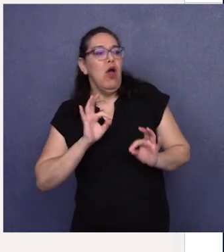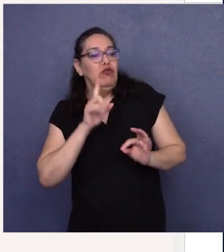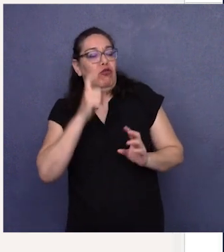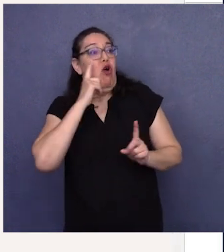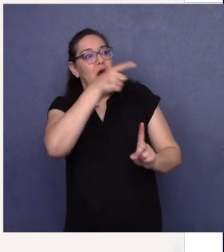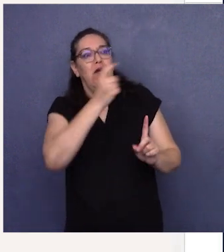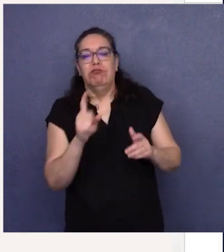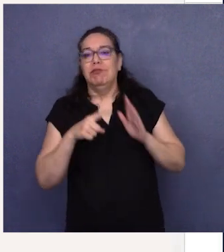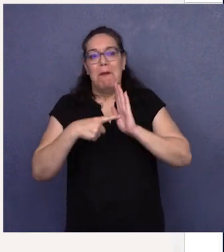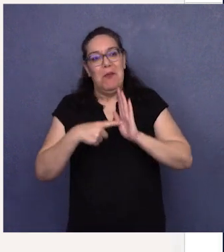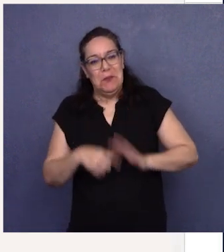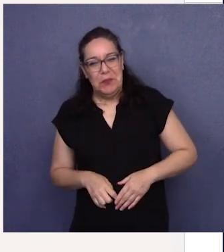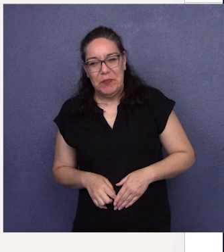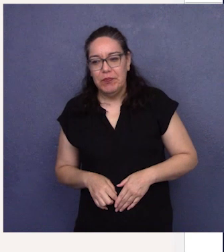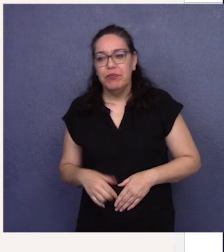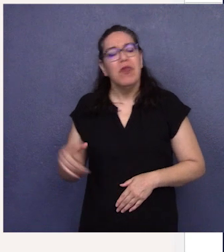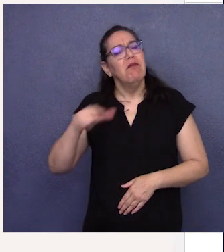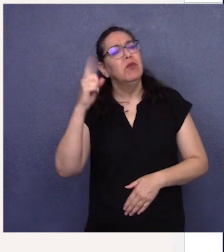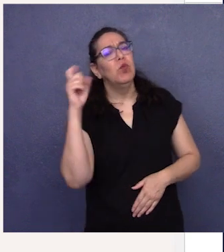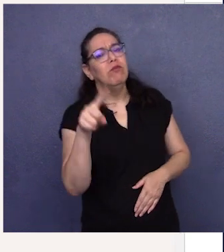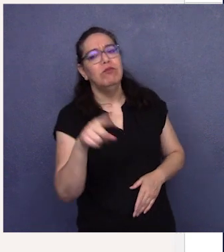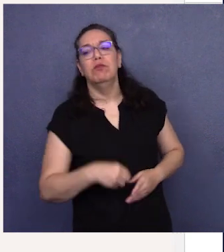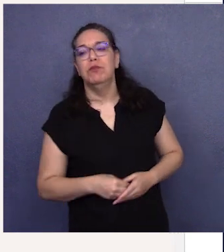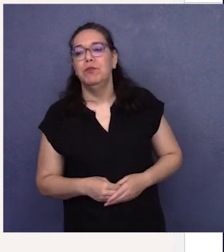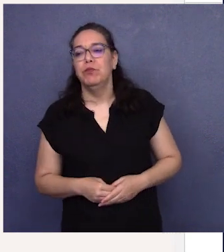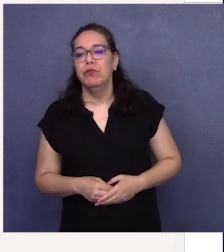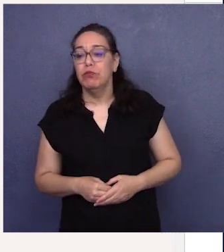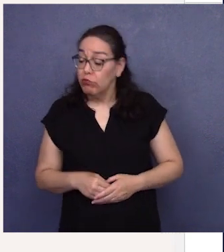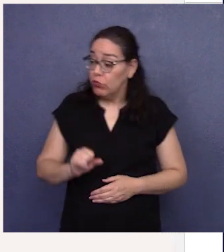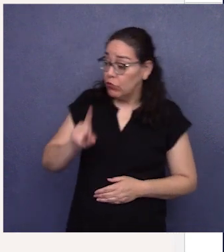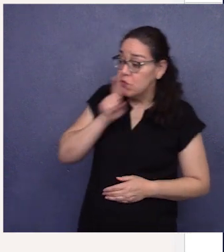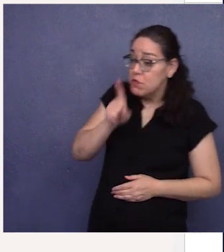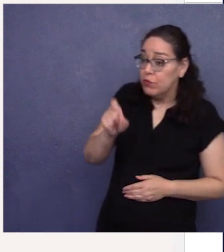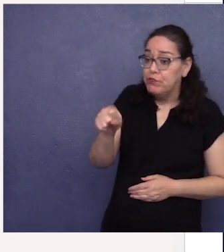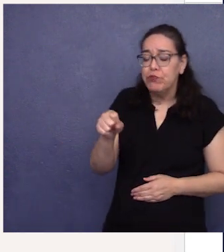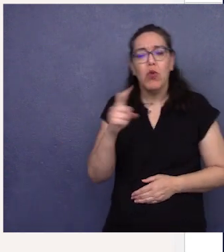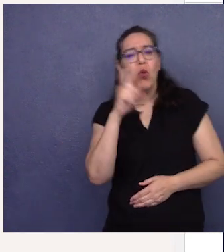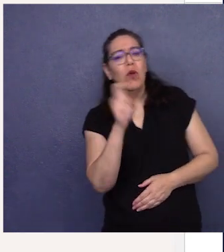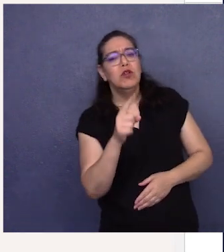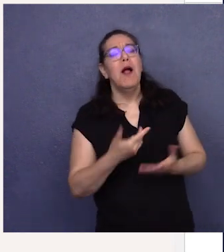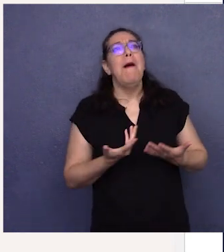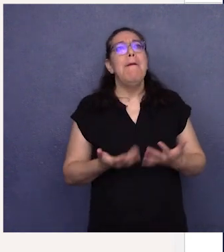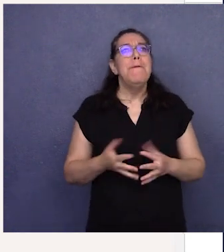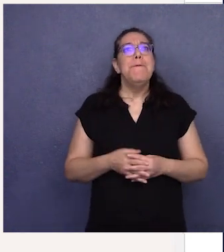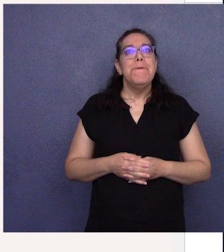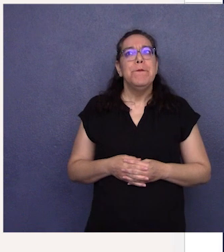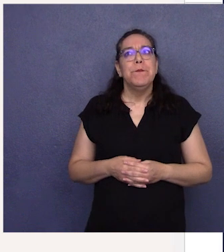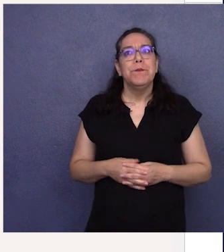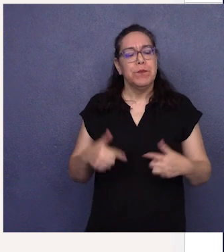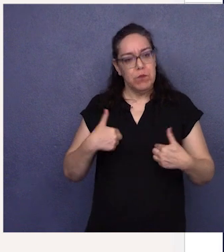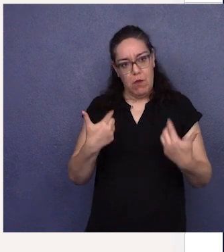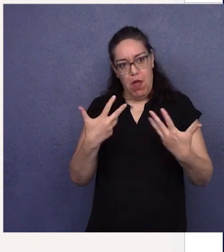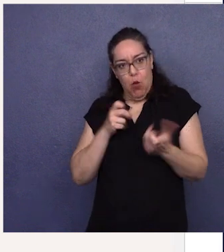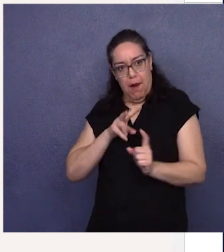example. I have a question. Sure. So I want to apply